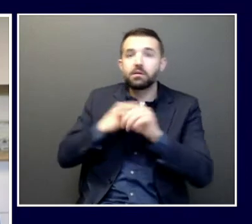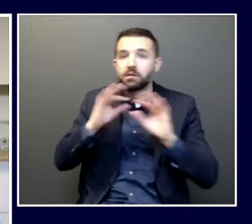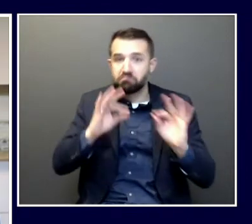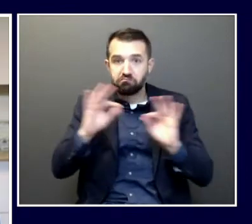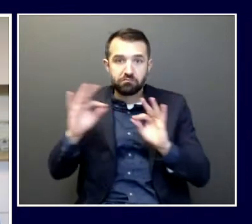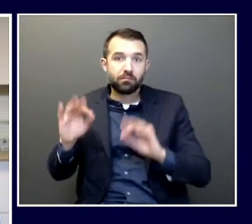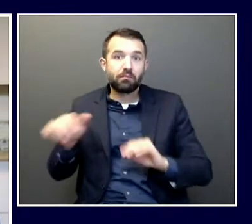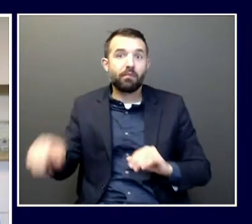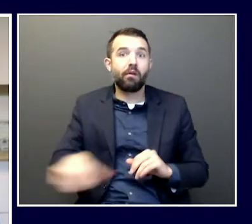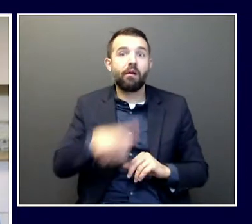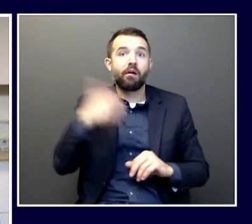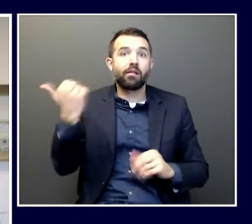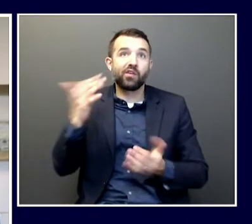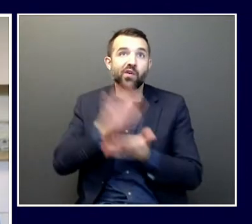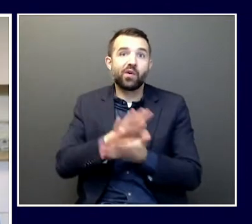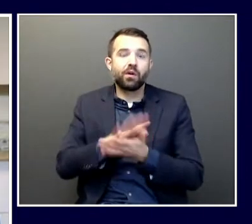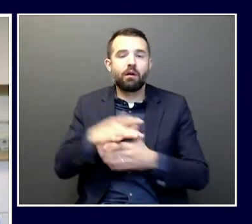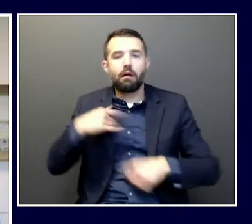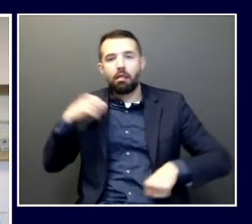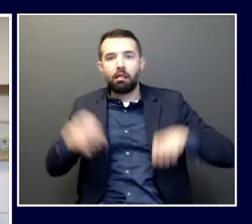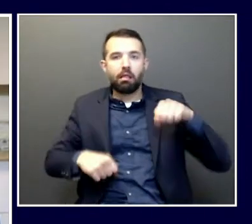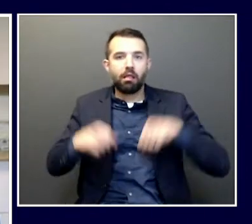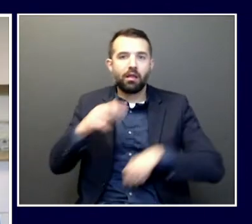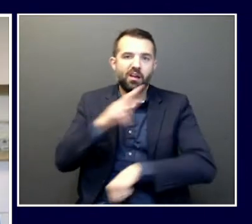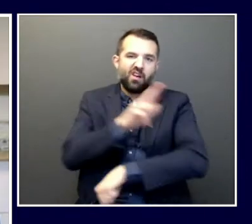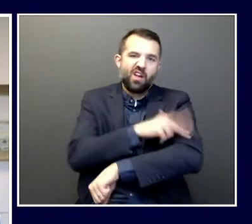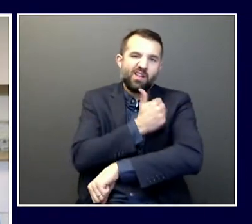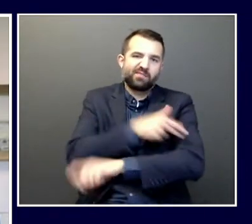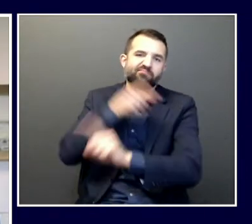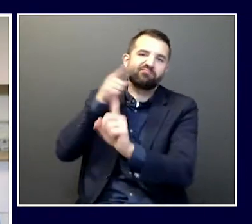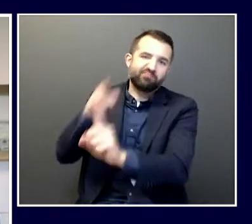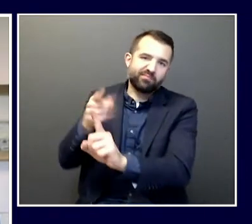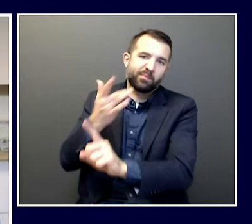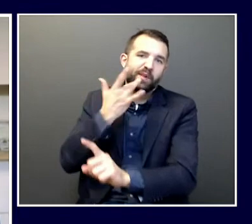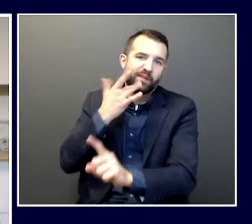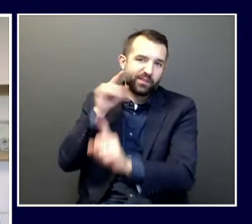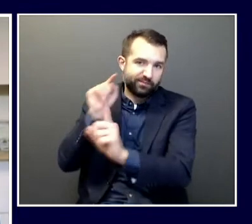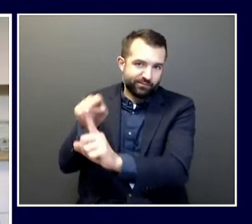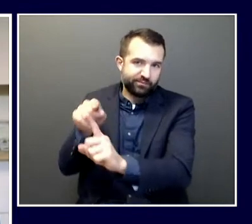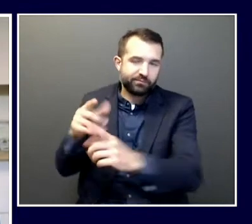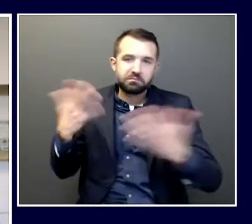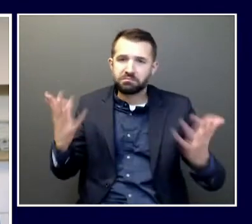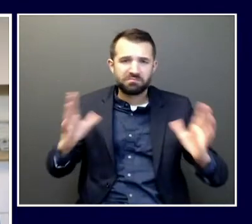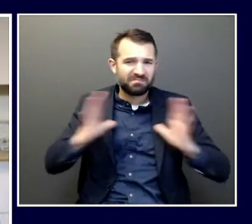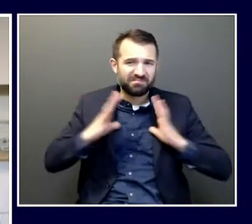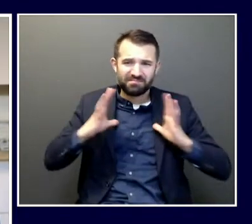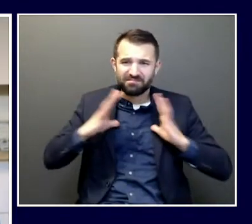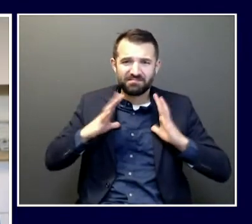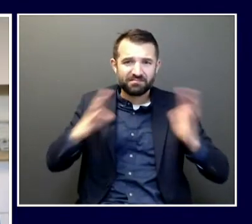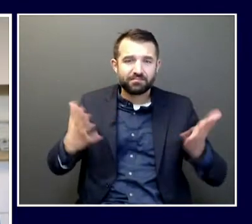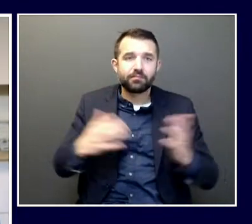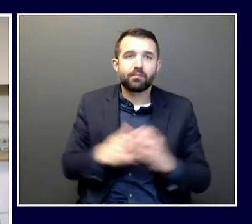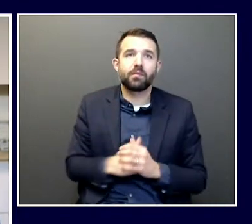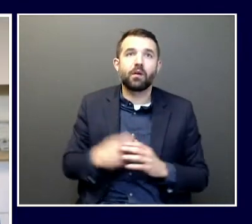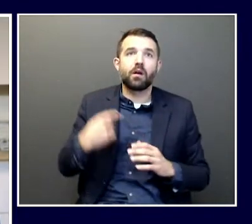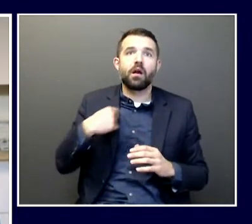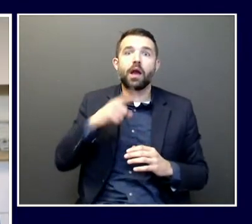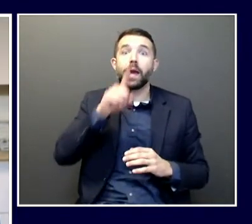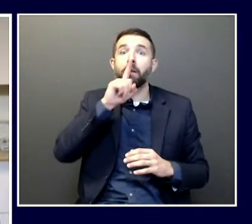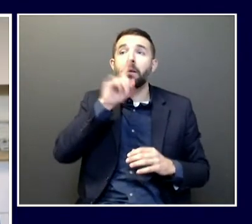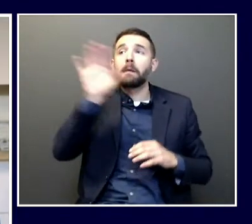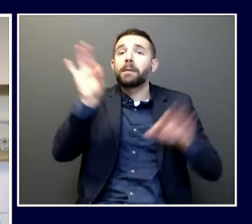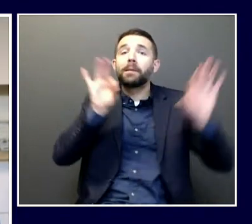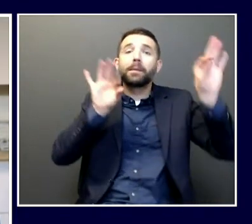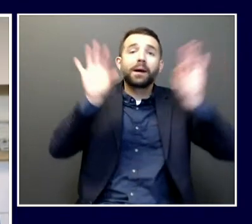hospital and do it at the hospital. But the net that we cast was not one that was limited in any way by geography.